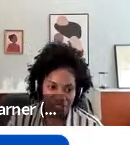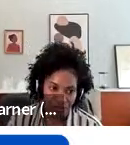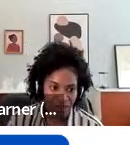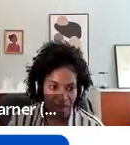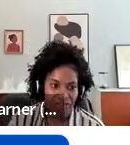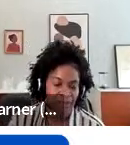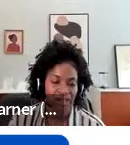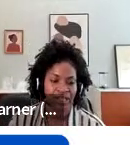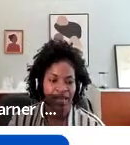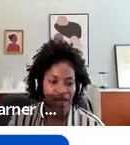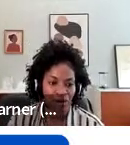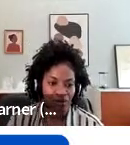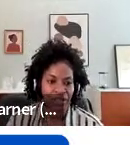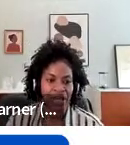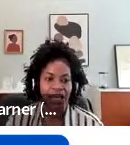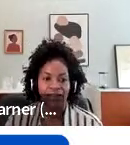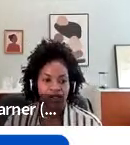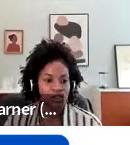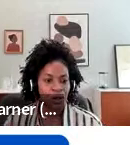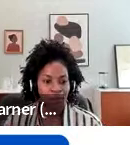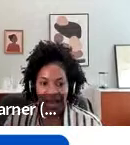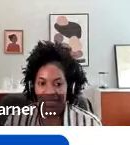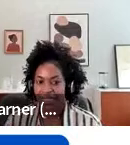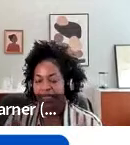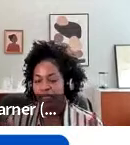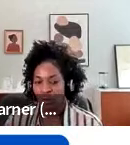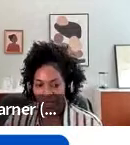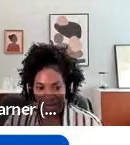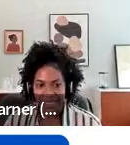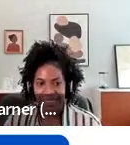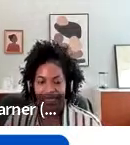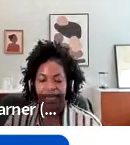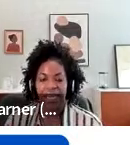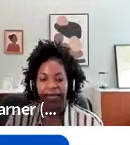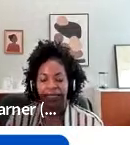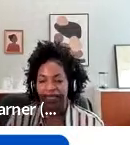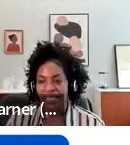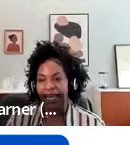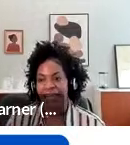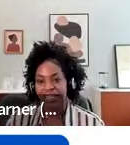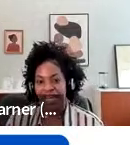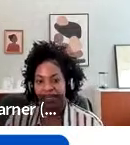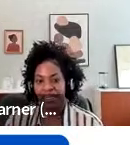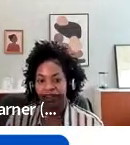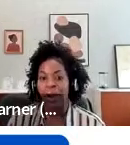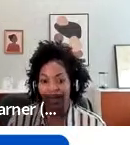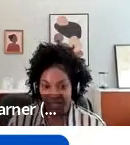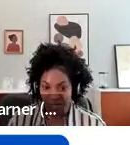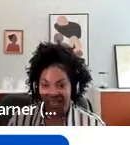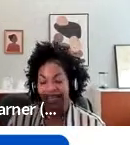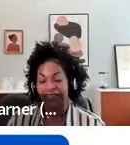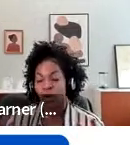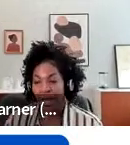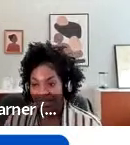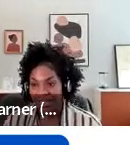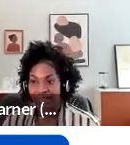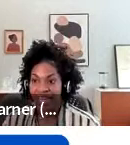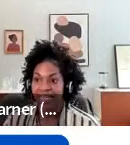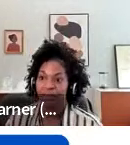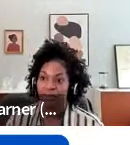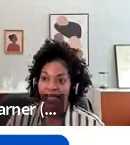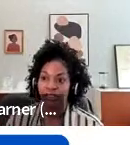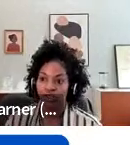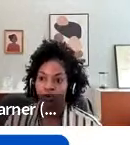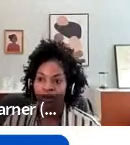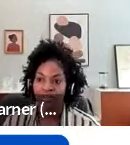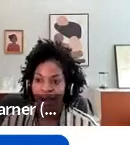stakeholders about the Center for African American Health, and then also compiling and organizing and looking at the data, the quantitative data and the qualitative